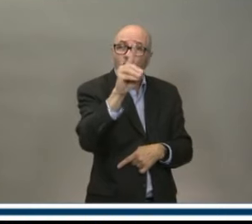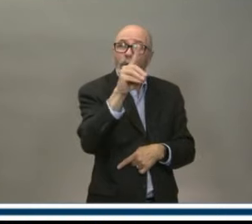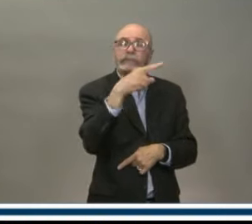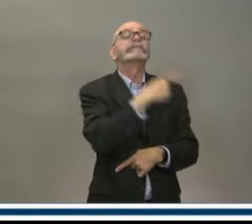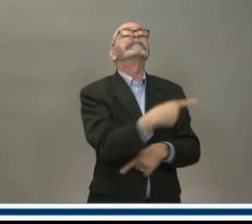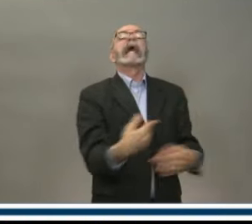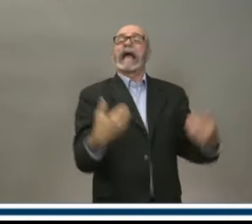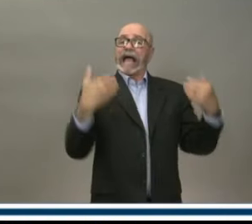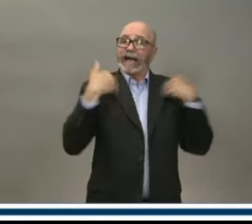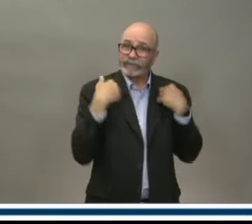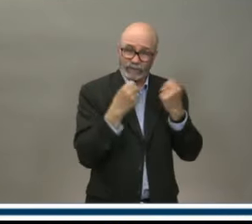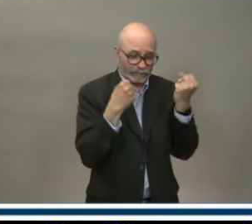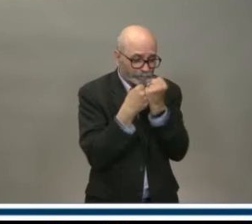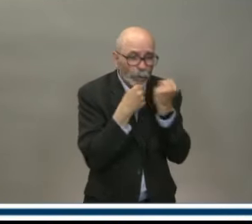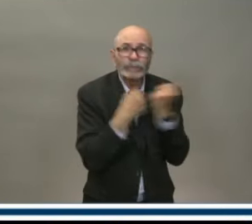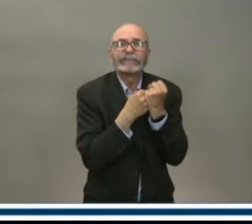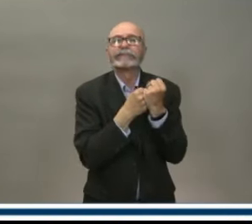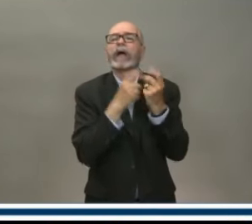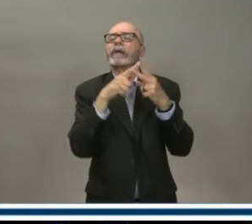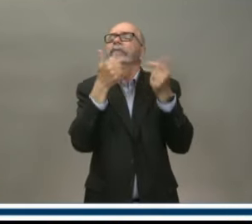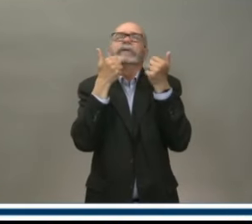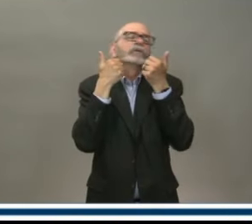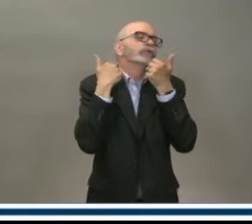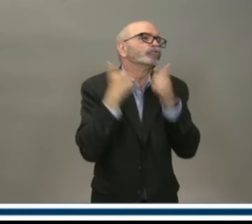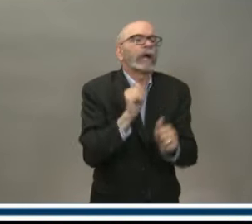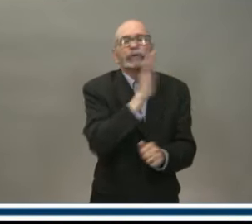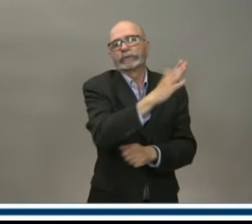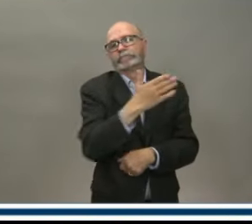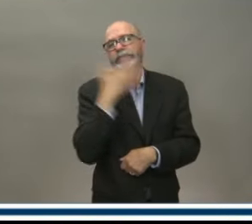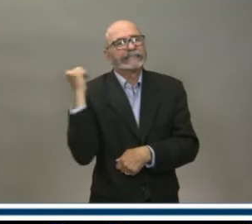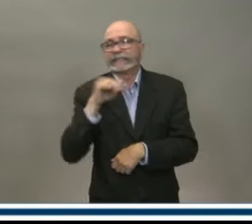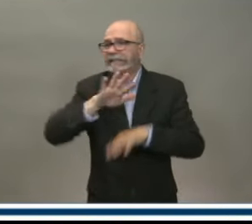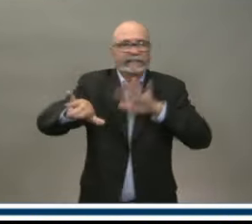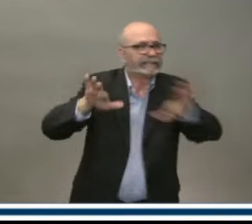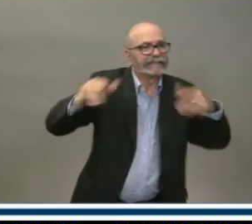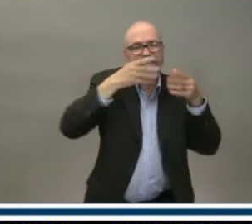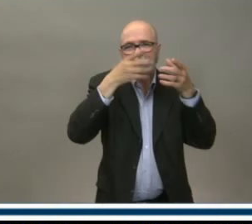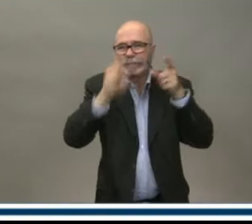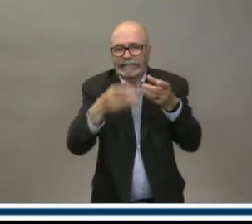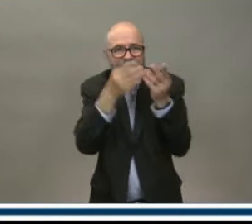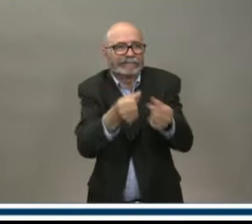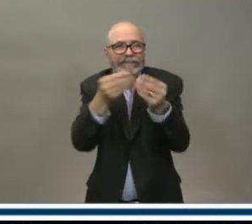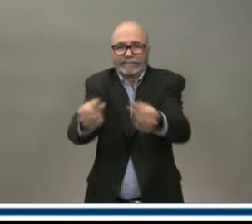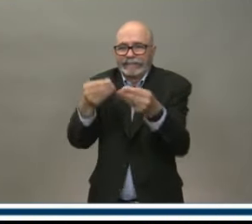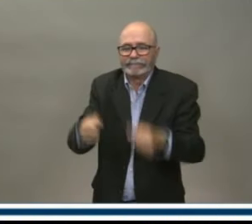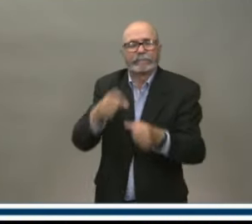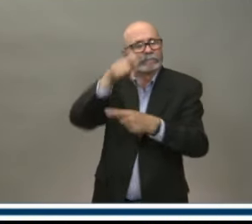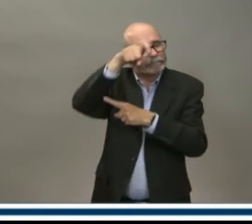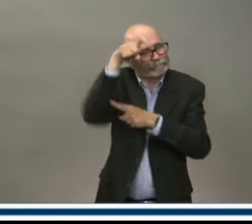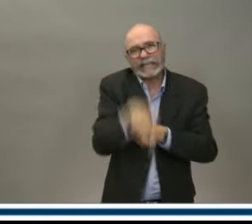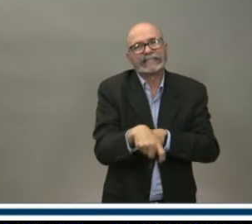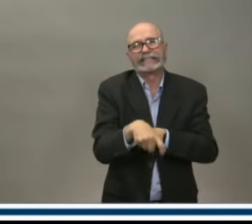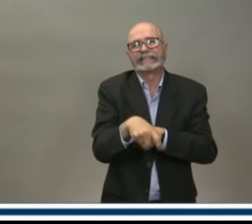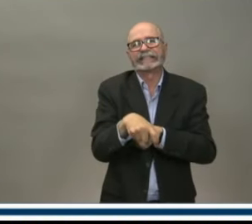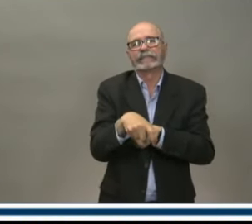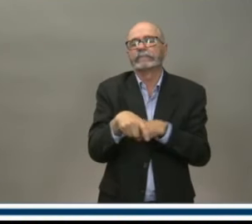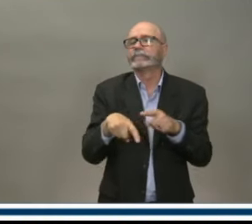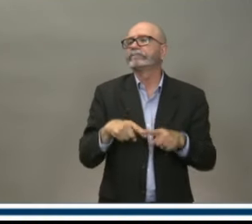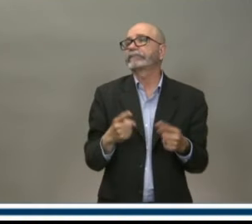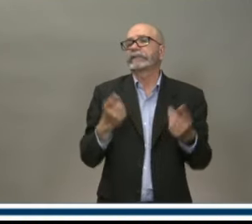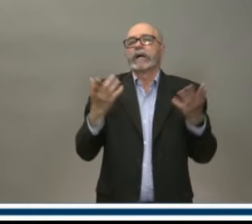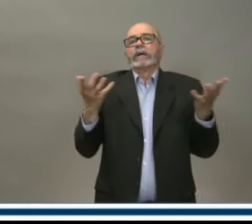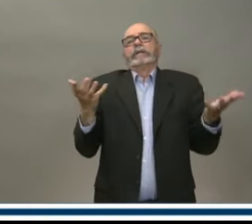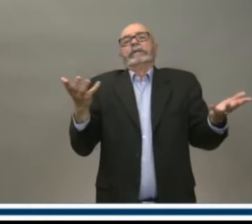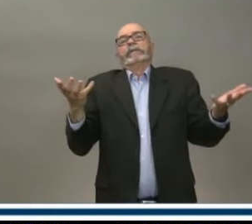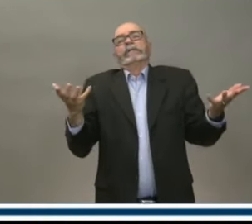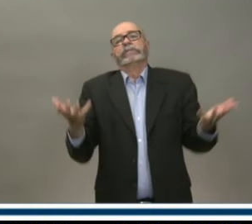is doing as quickly as they can to resolve all those situations. It's simply a matter of the